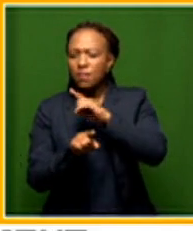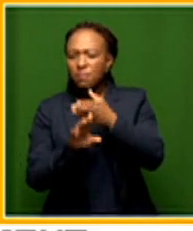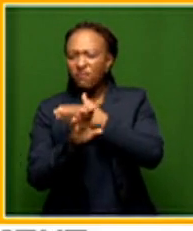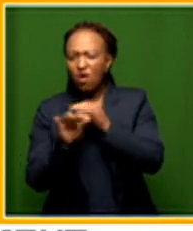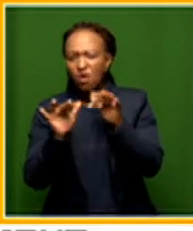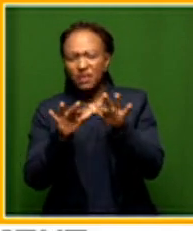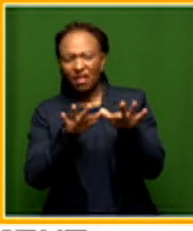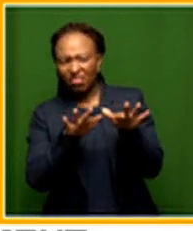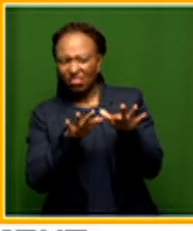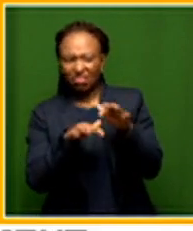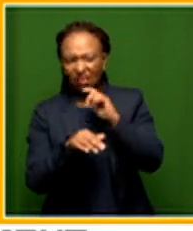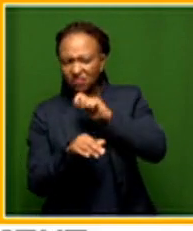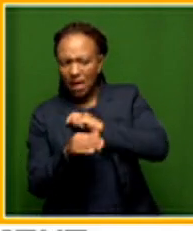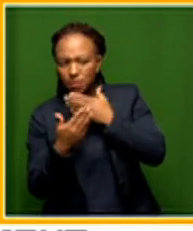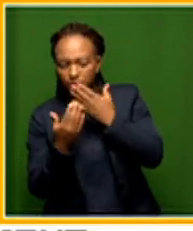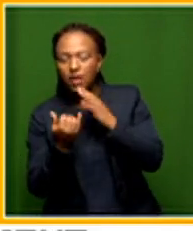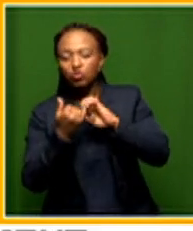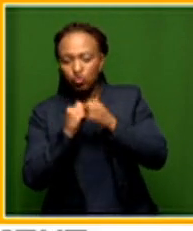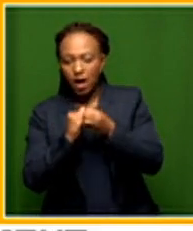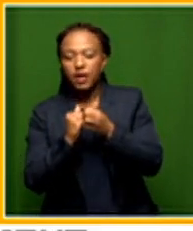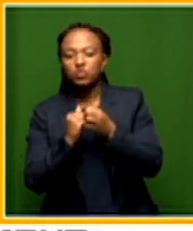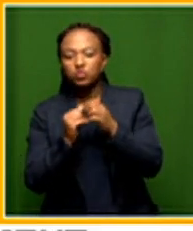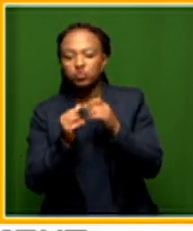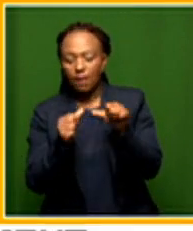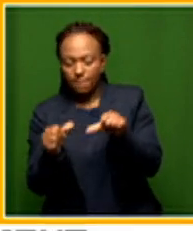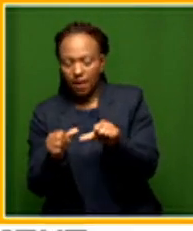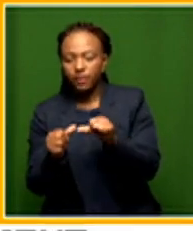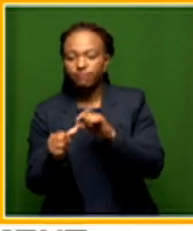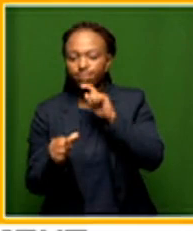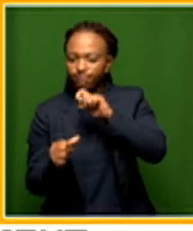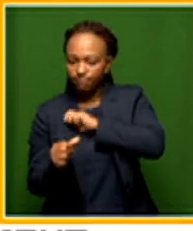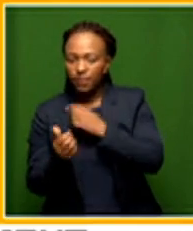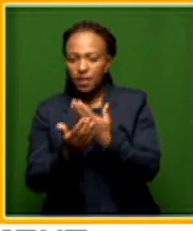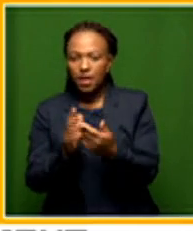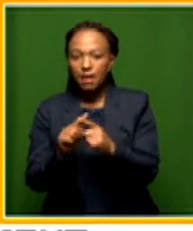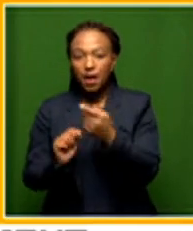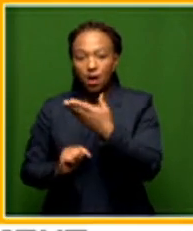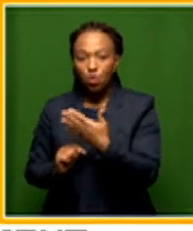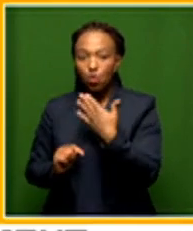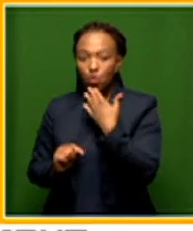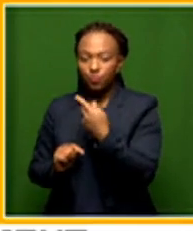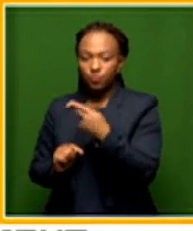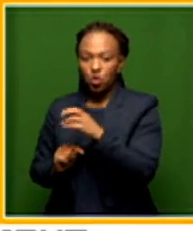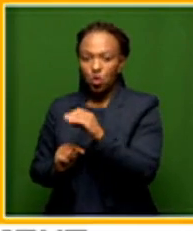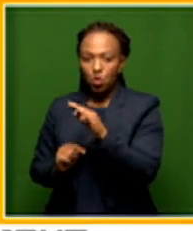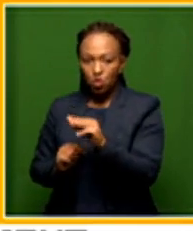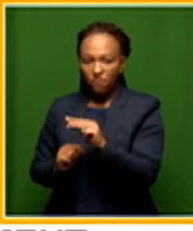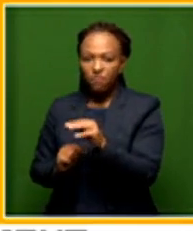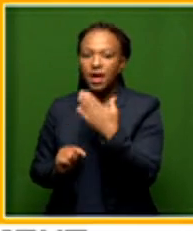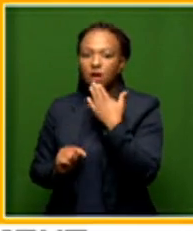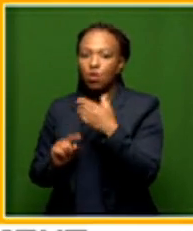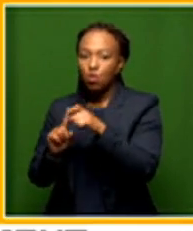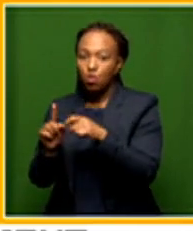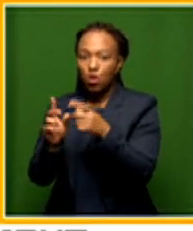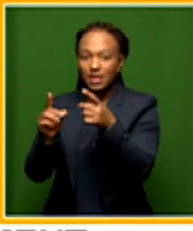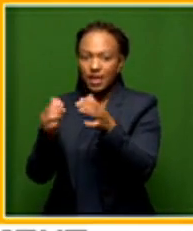system. Well, to talk to us about this, we've got Advocate Paul Hoffman. He's the Director of Accountability, and Lawson Naidoo. He's the